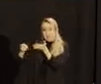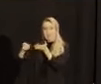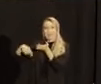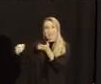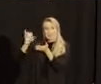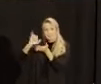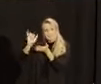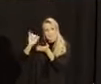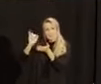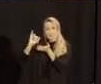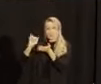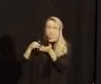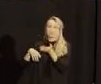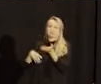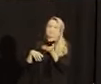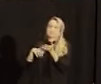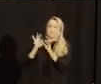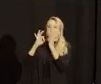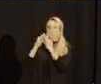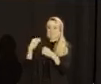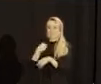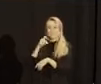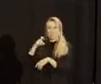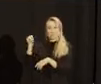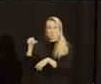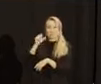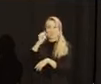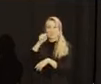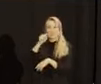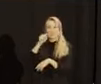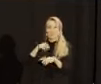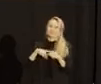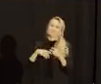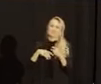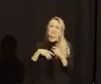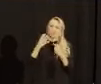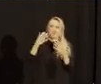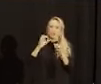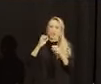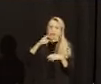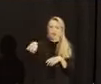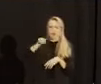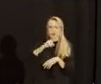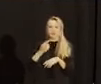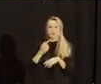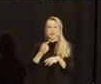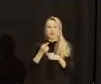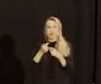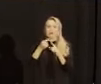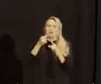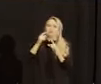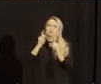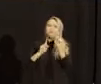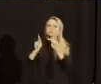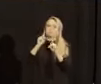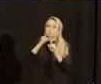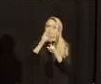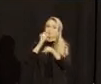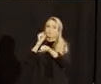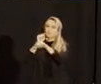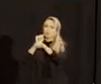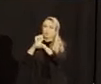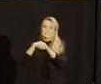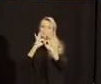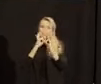no one should be denied less access to paid care because they have a family member who lives at home. That makes no sense to